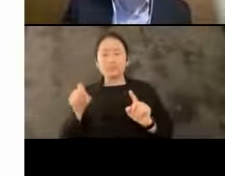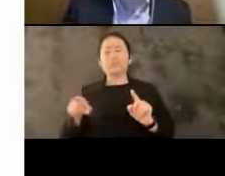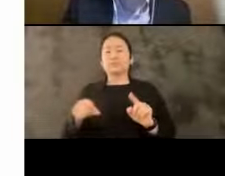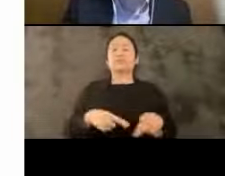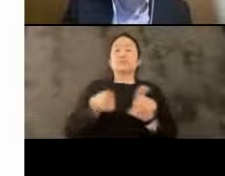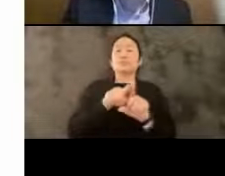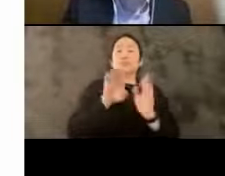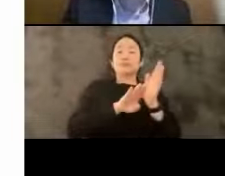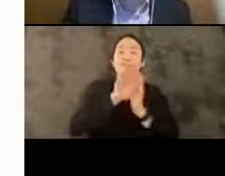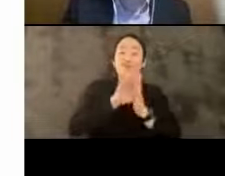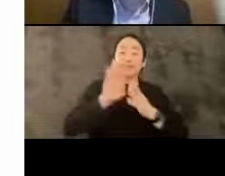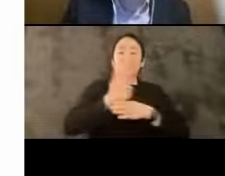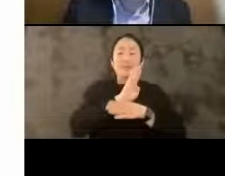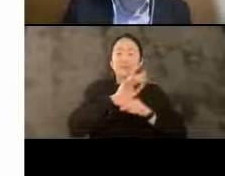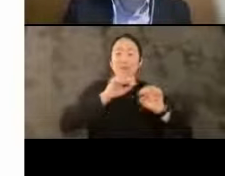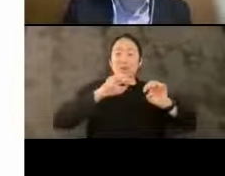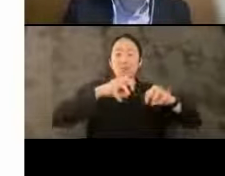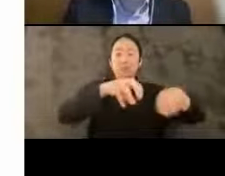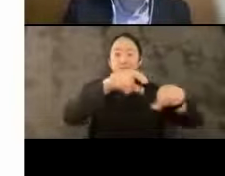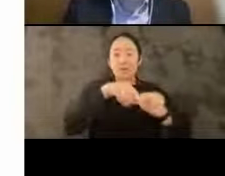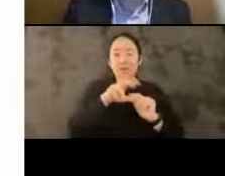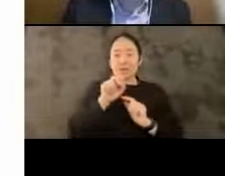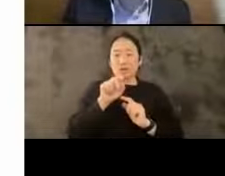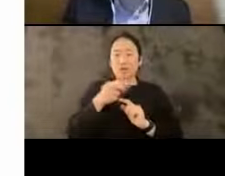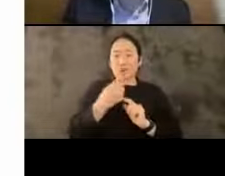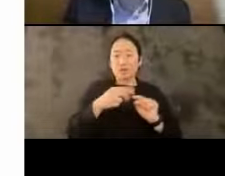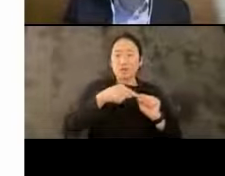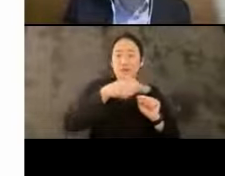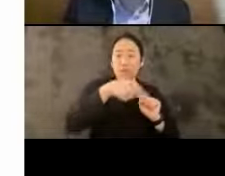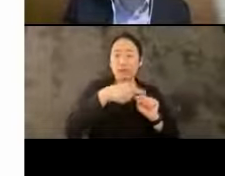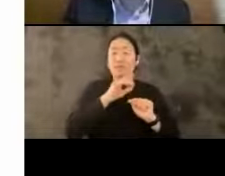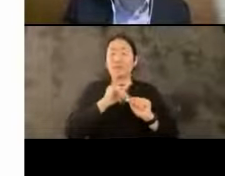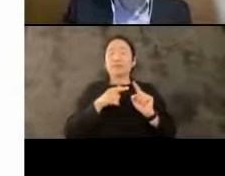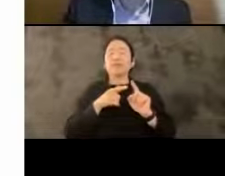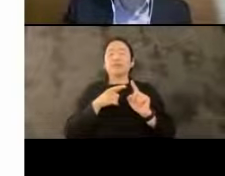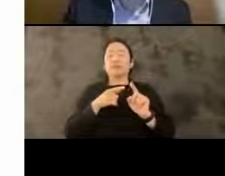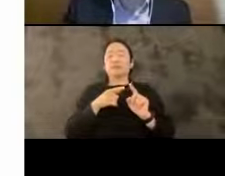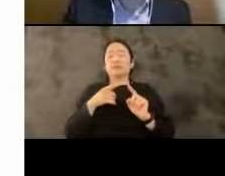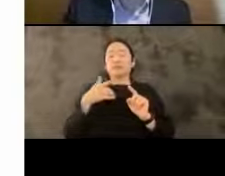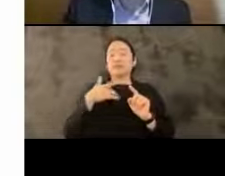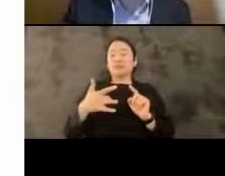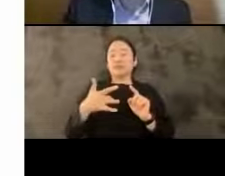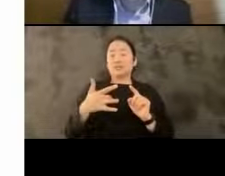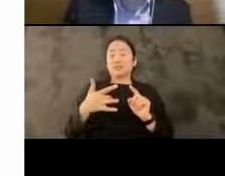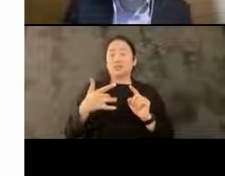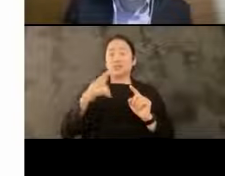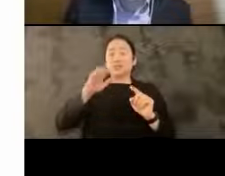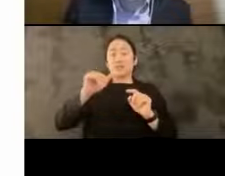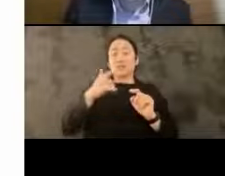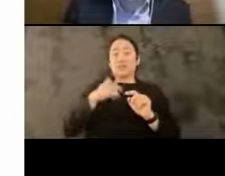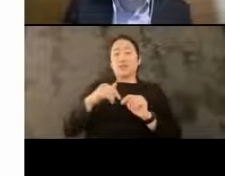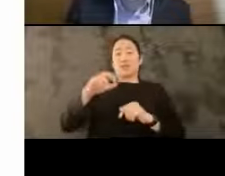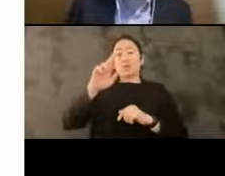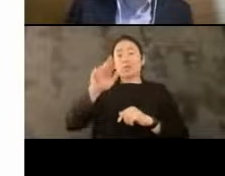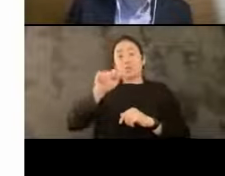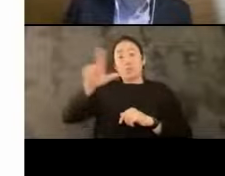developments or the businesses along that 30th Street corridor, the rails are to the back of those developments. And some